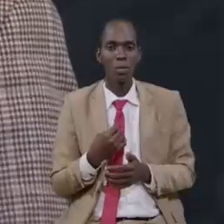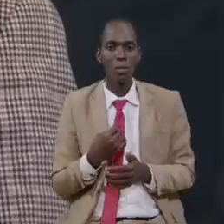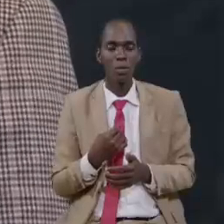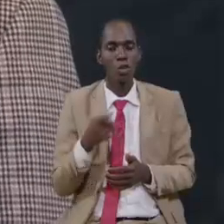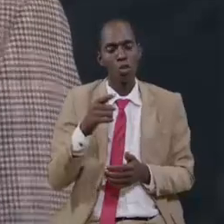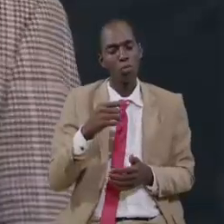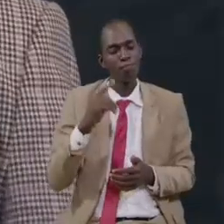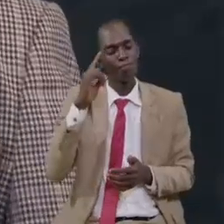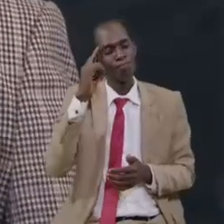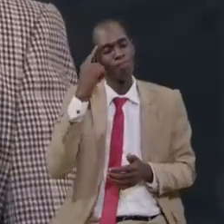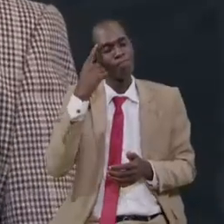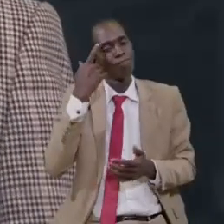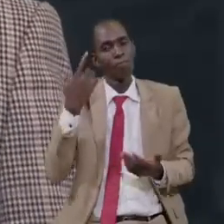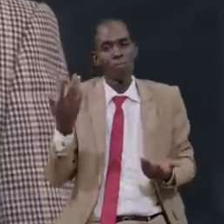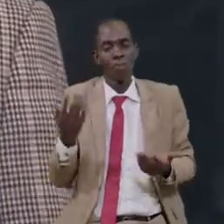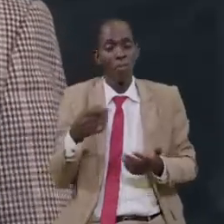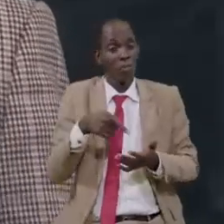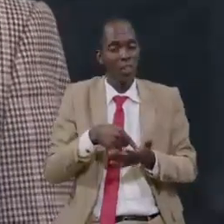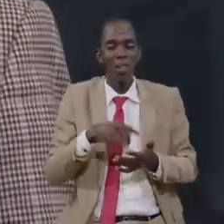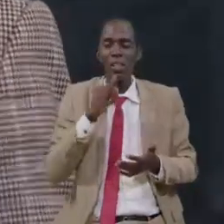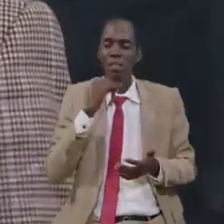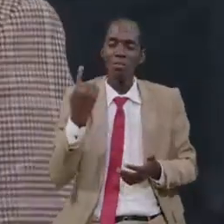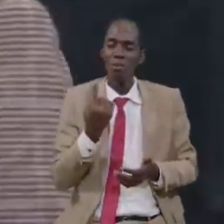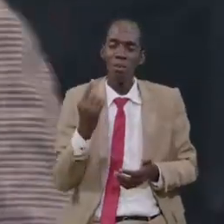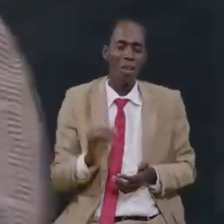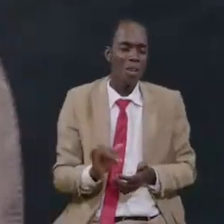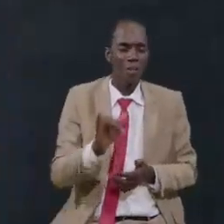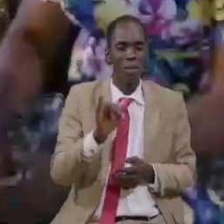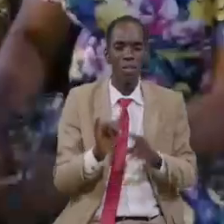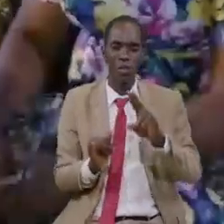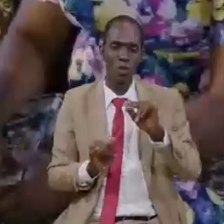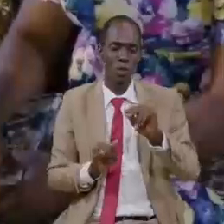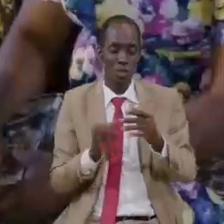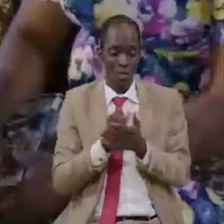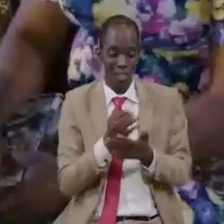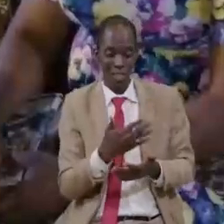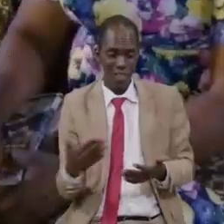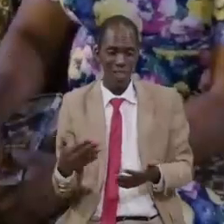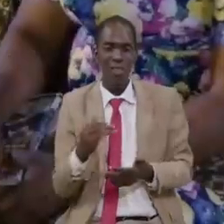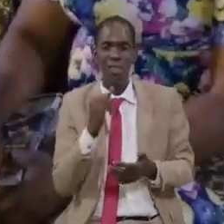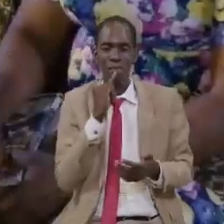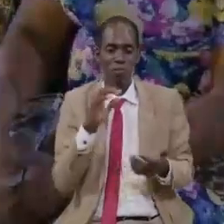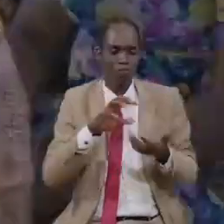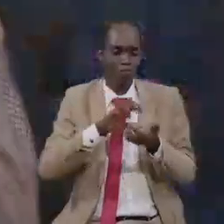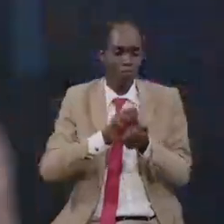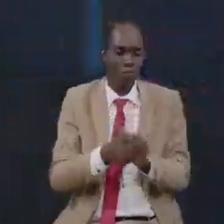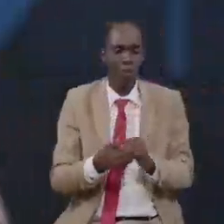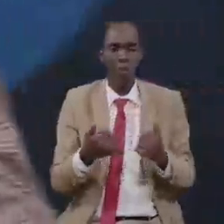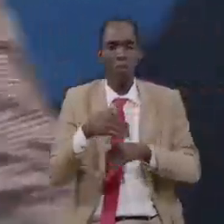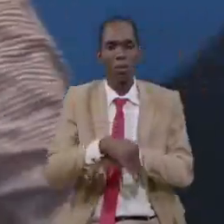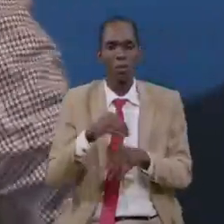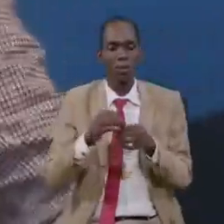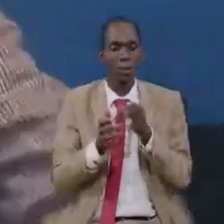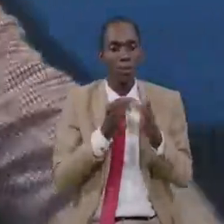is for life. No, that thing is crushed tonight. Because by the anointing, every yoke